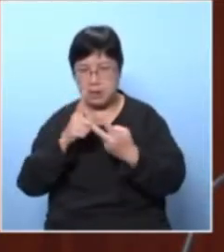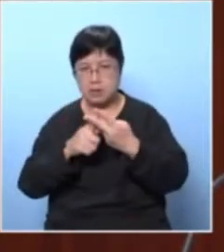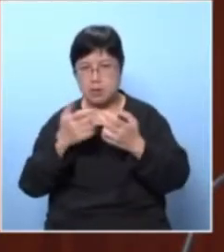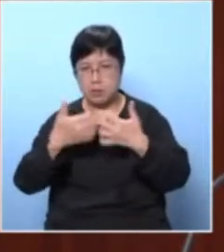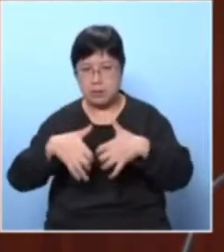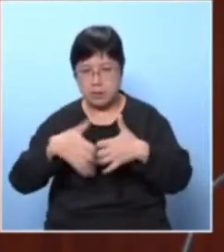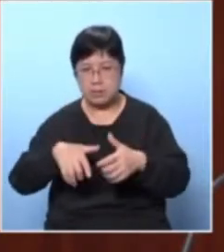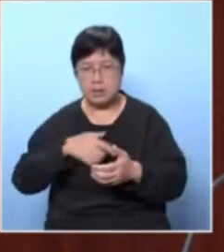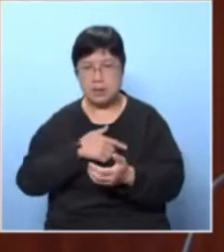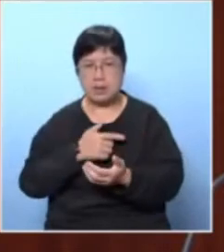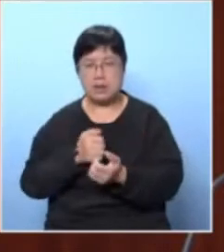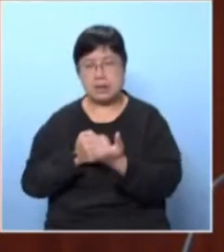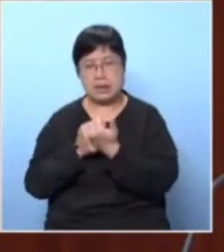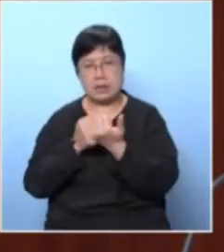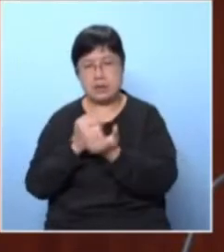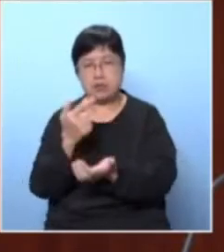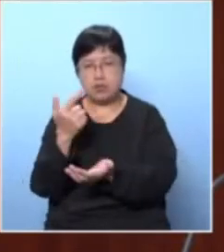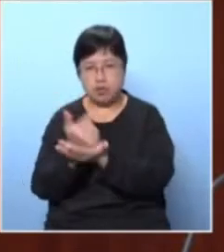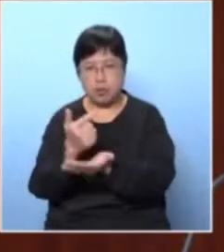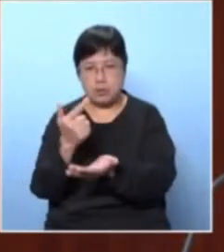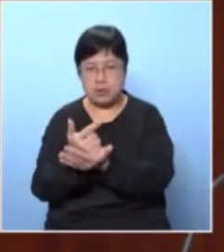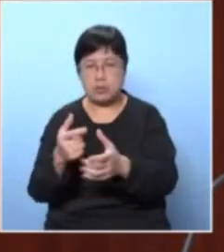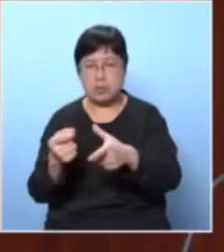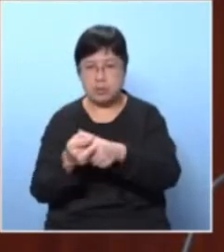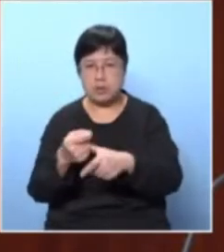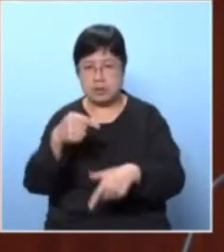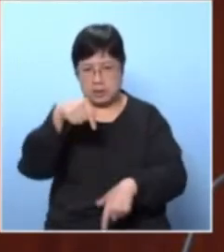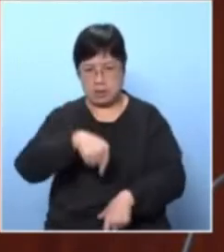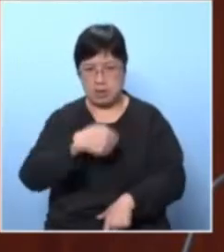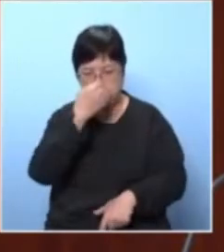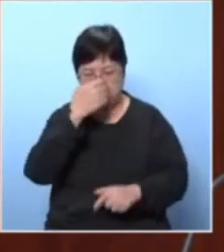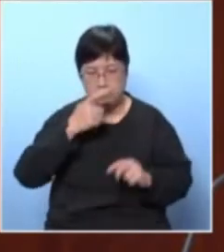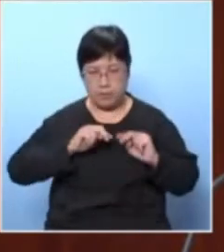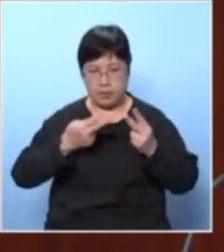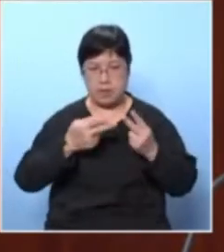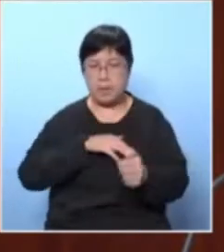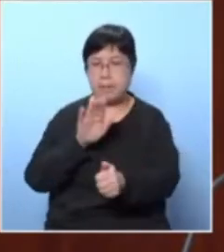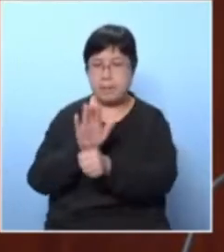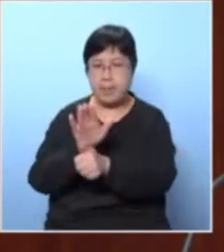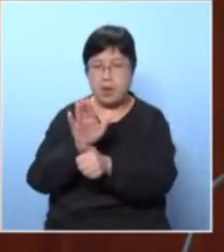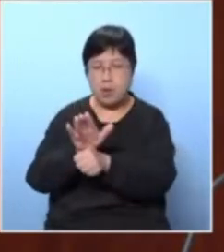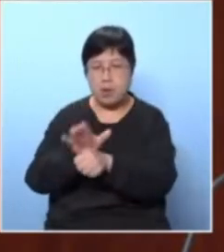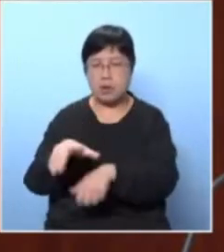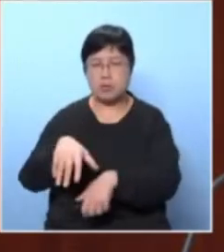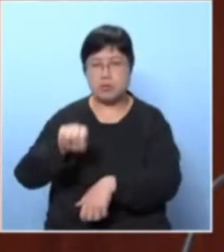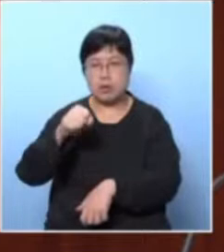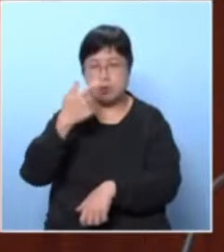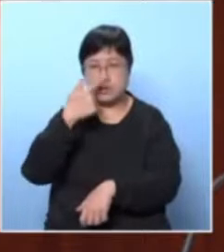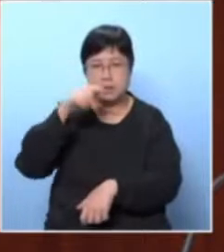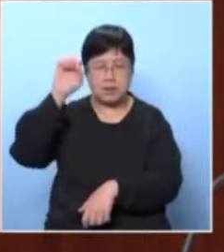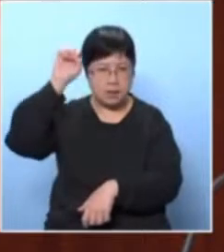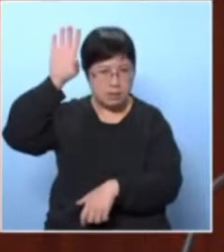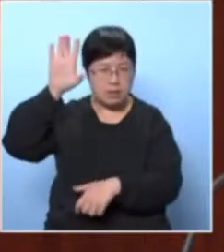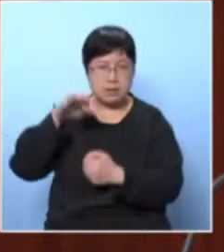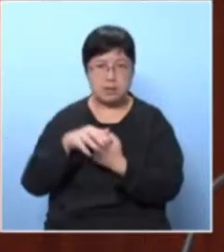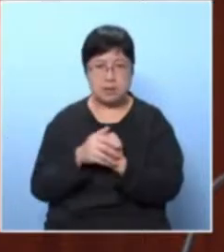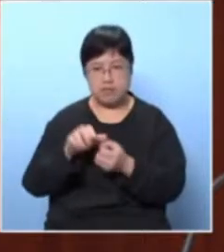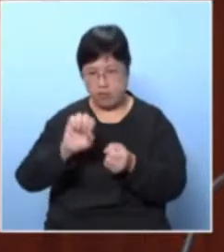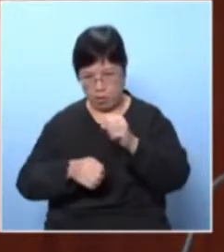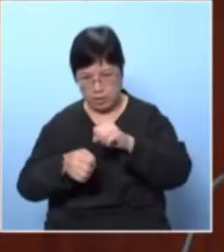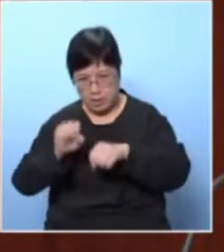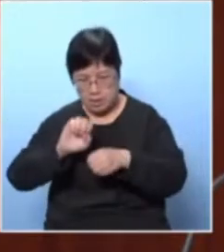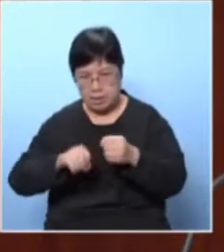in Hong Kong, support strategic enterprises to develop their businesses in Hong Kong, assist the manufacturing sector in upgrading